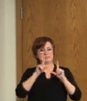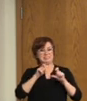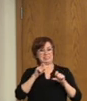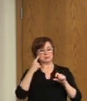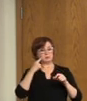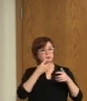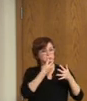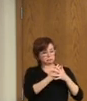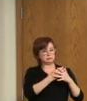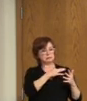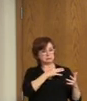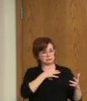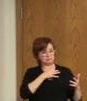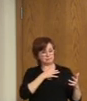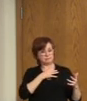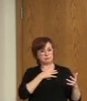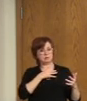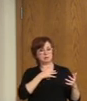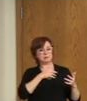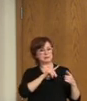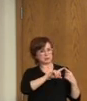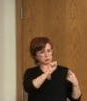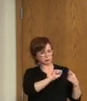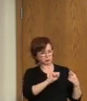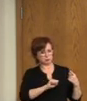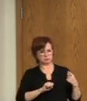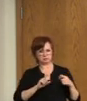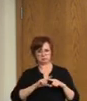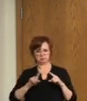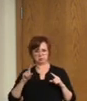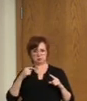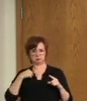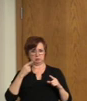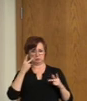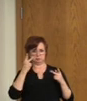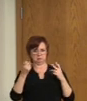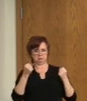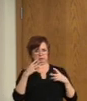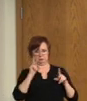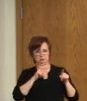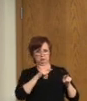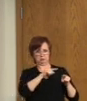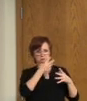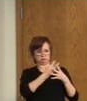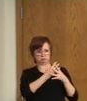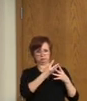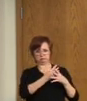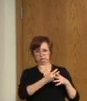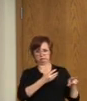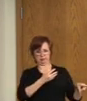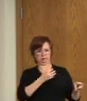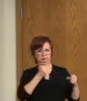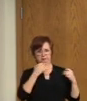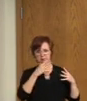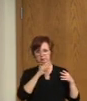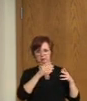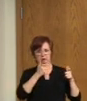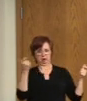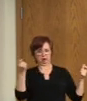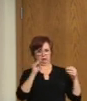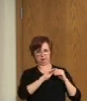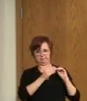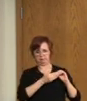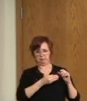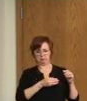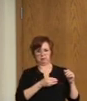for correctional staff in Saskatoon. I'm wondering, though, given the number of cases we're seeing in those settings, whether correctional staff and even inmates might